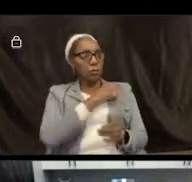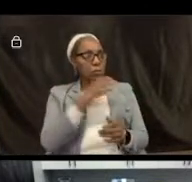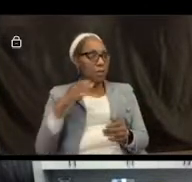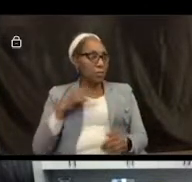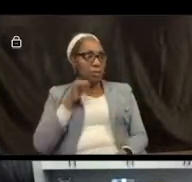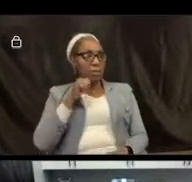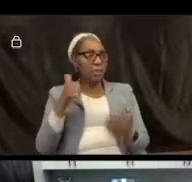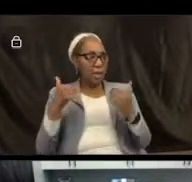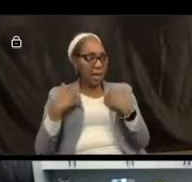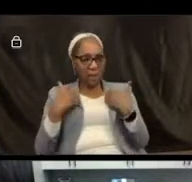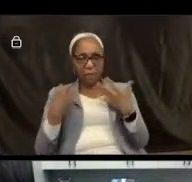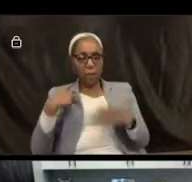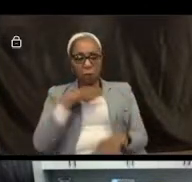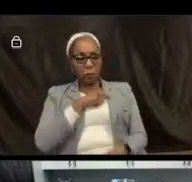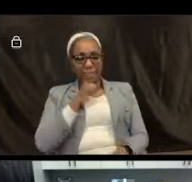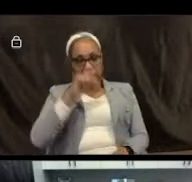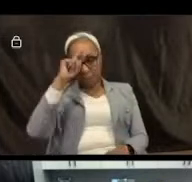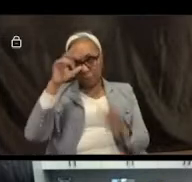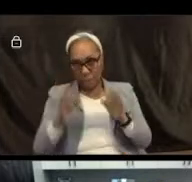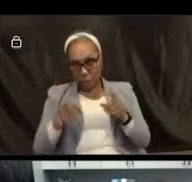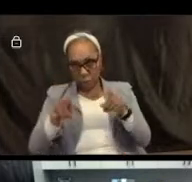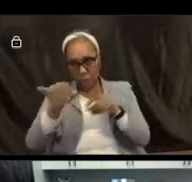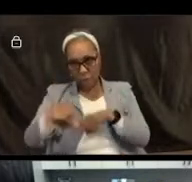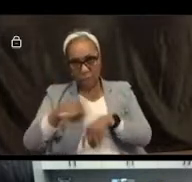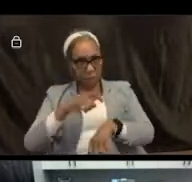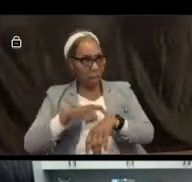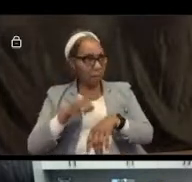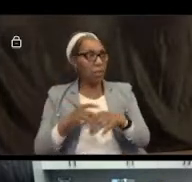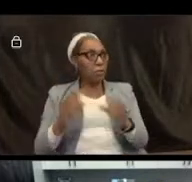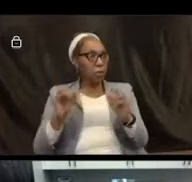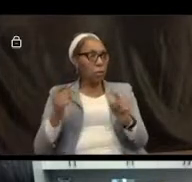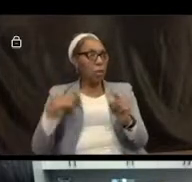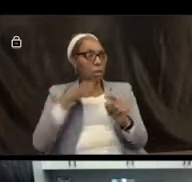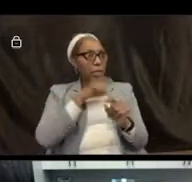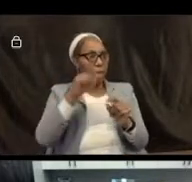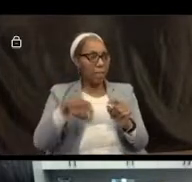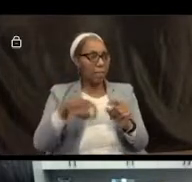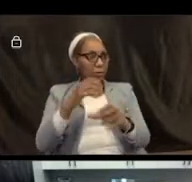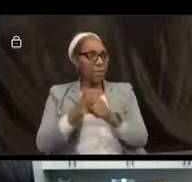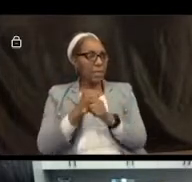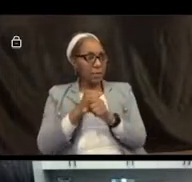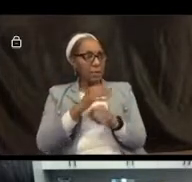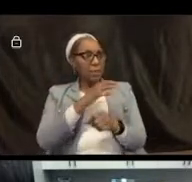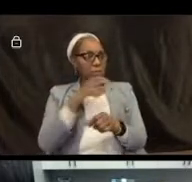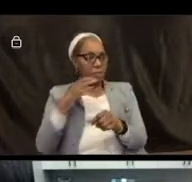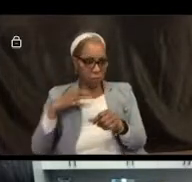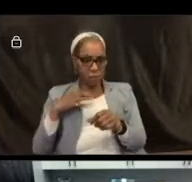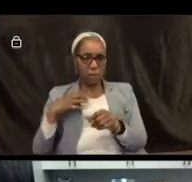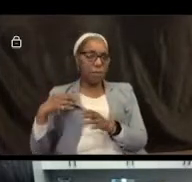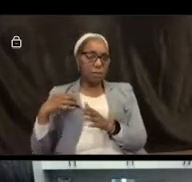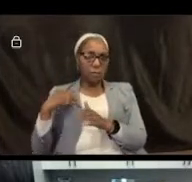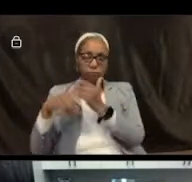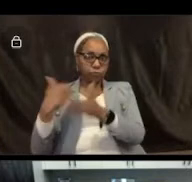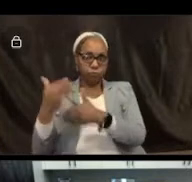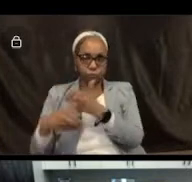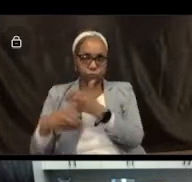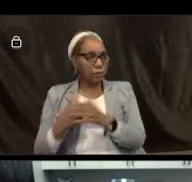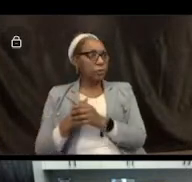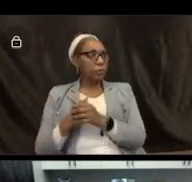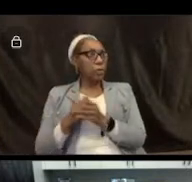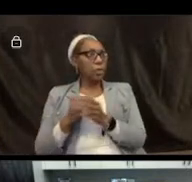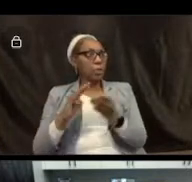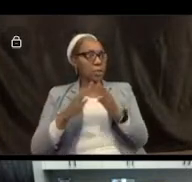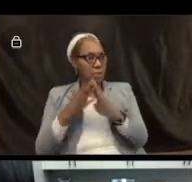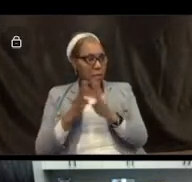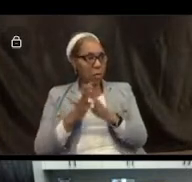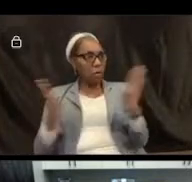have a vote or say so in that at that time, as we was having to get this commission back operational. So the city as a